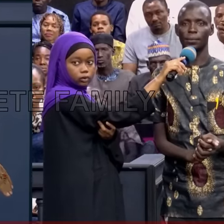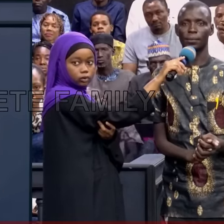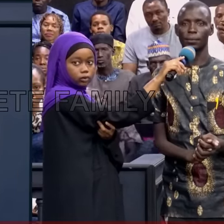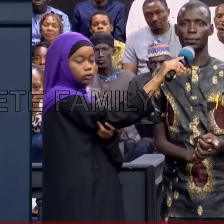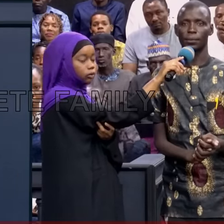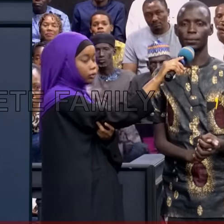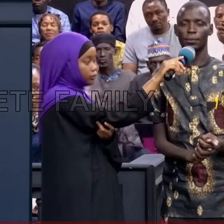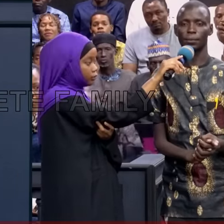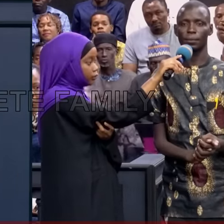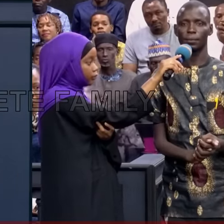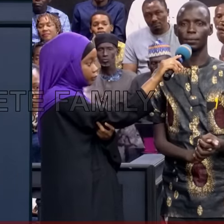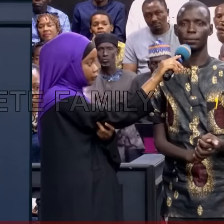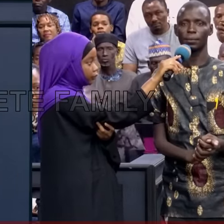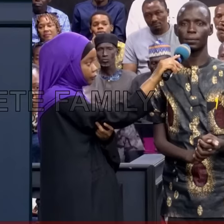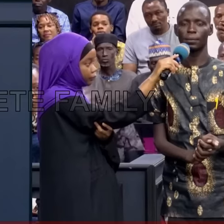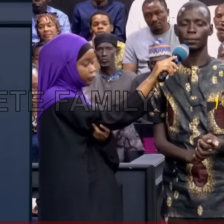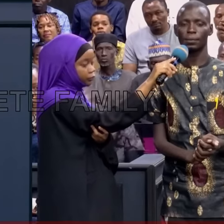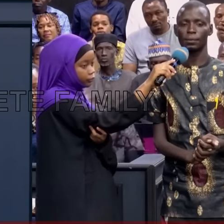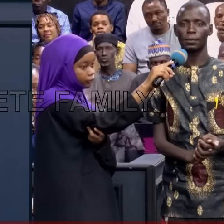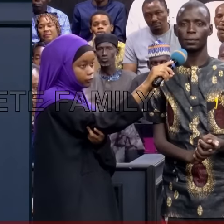hand they shrink they